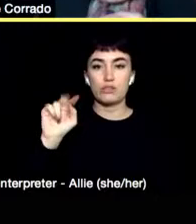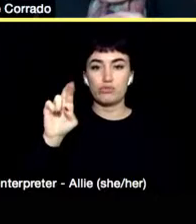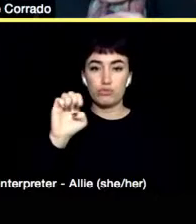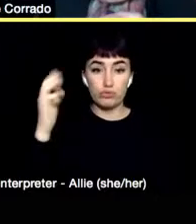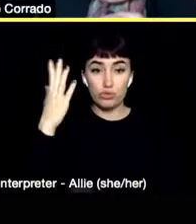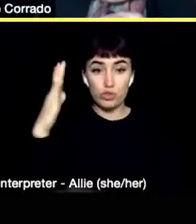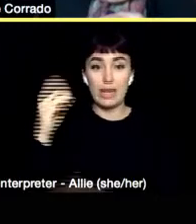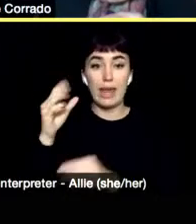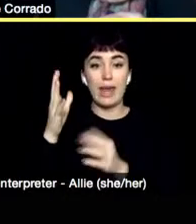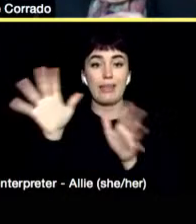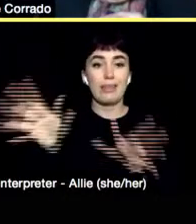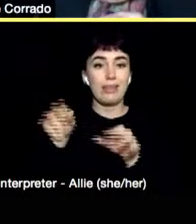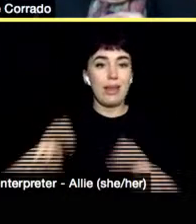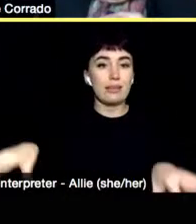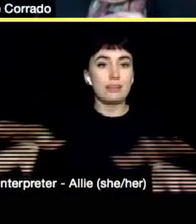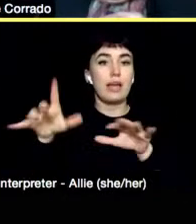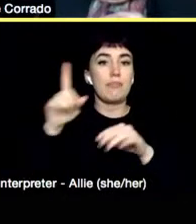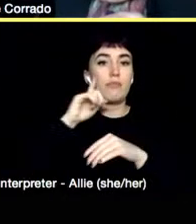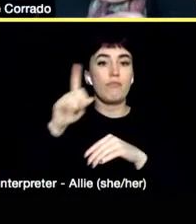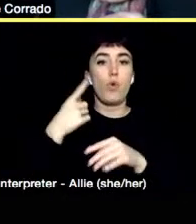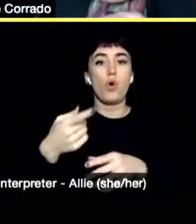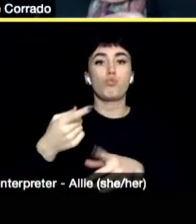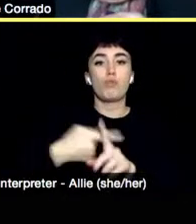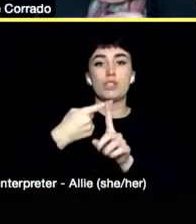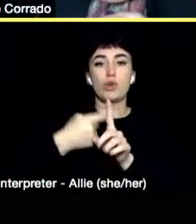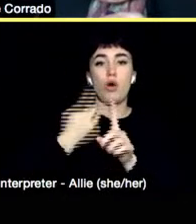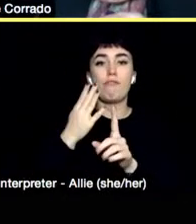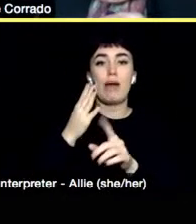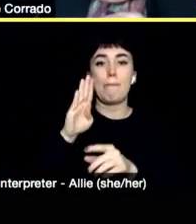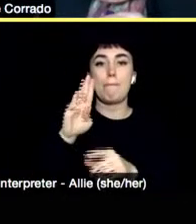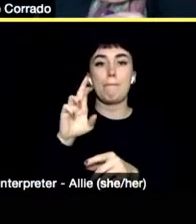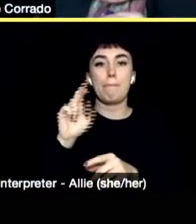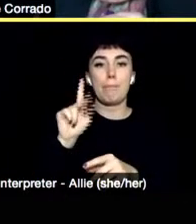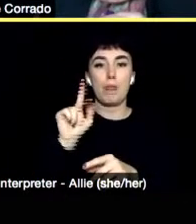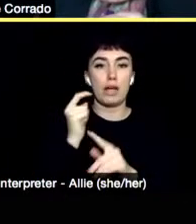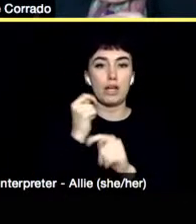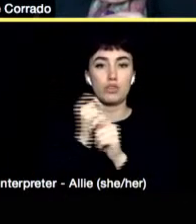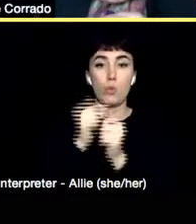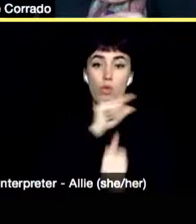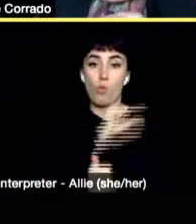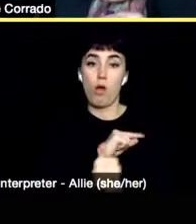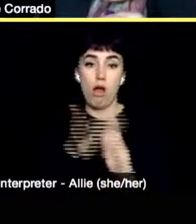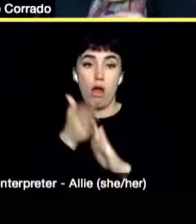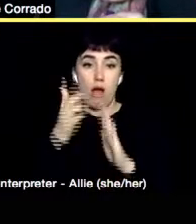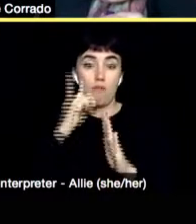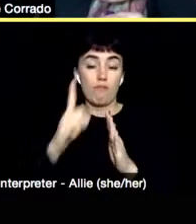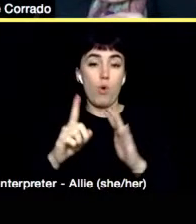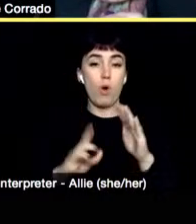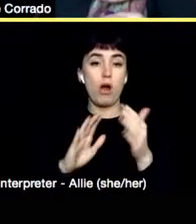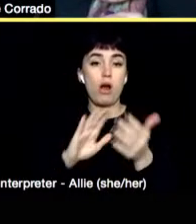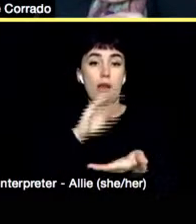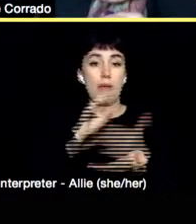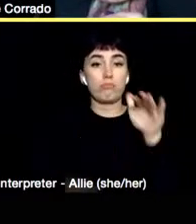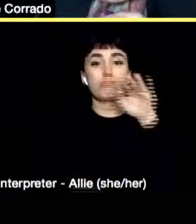and Landscape for rental of a bucket truck with a qualified operator for an amount not to exceed